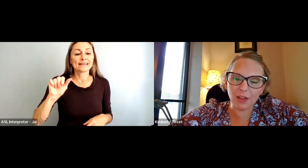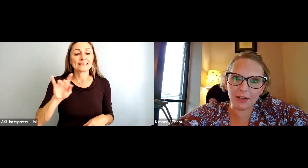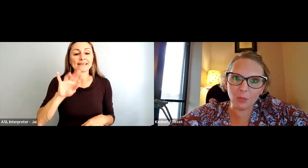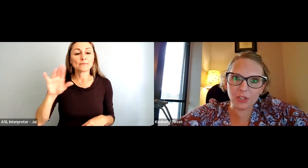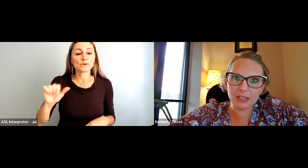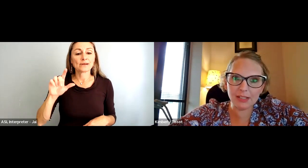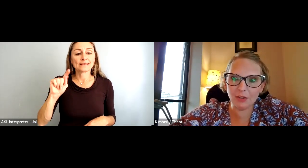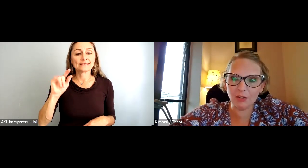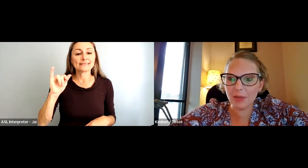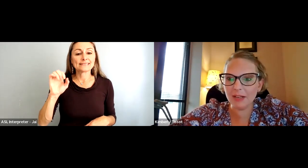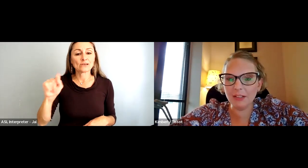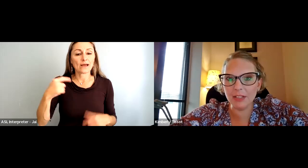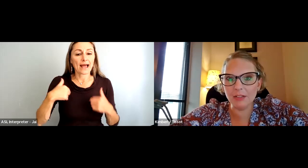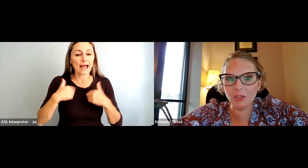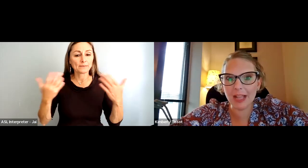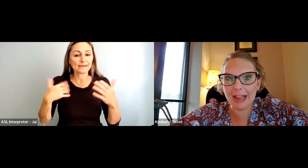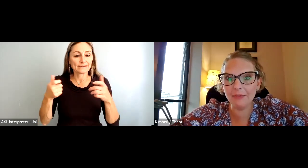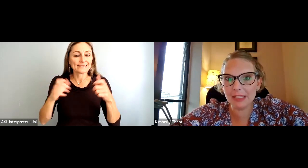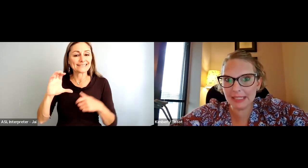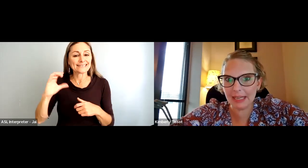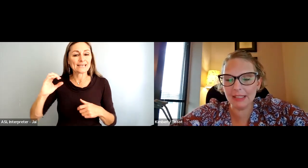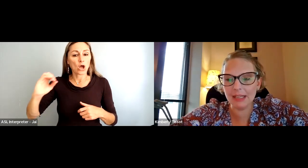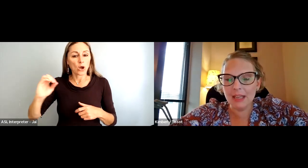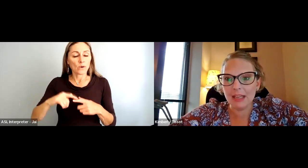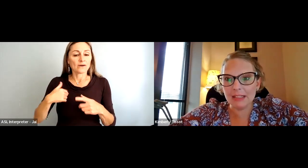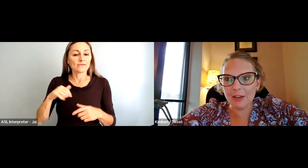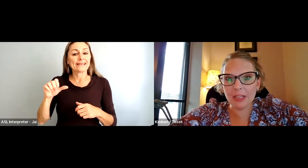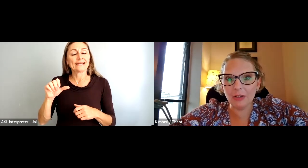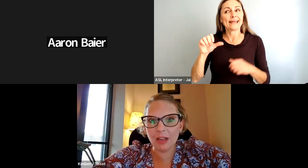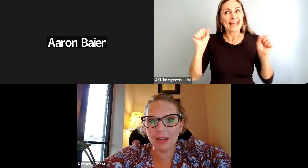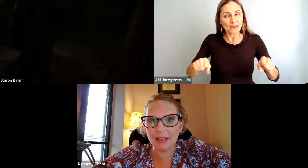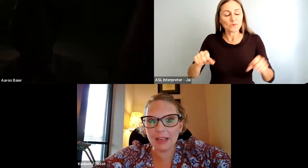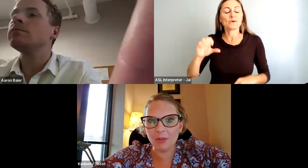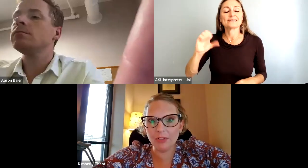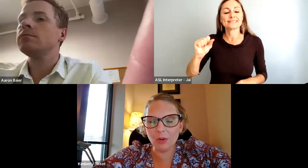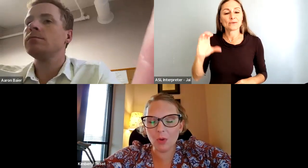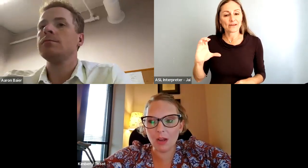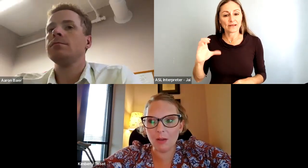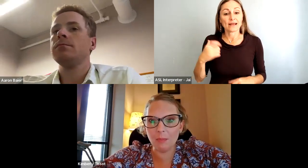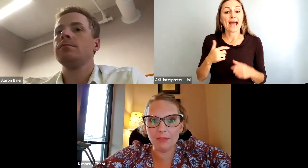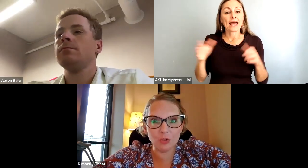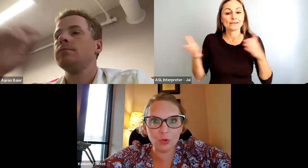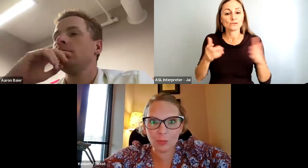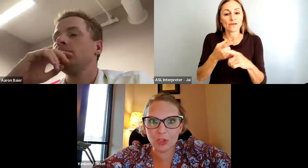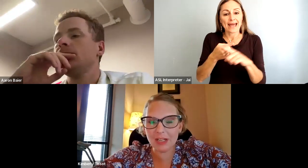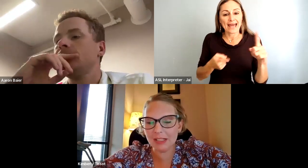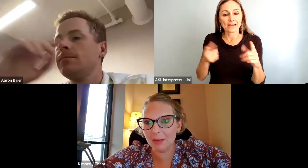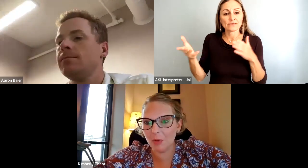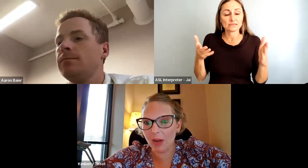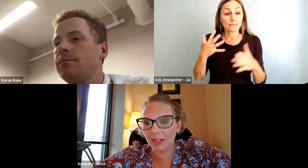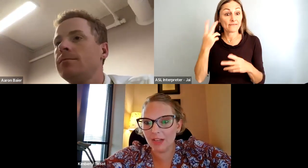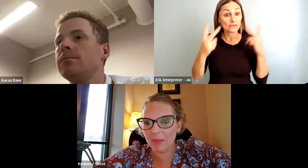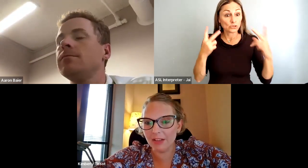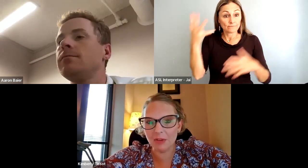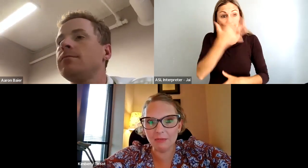South Carolina, which is a center for independent living that serves half the state in South Carolina. And I'm also, my visual description is I